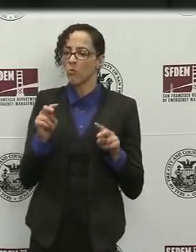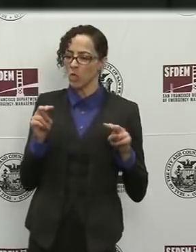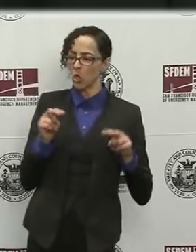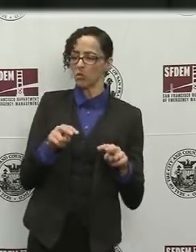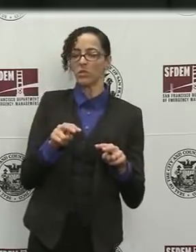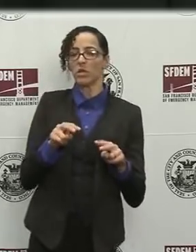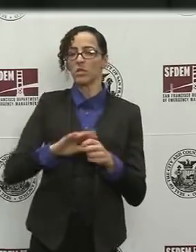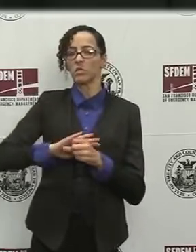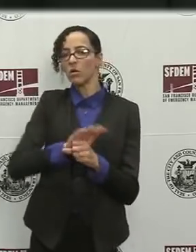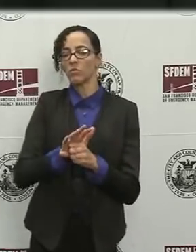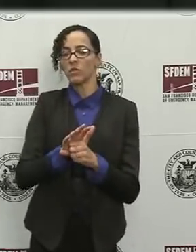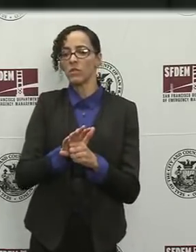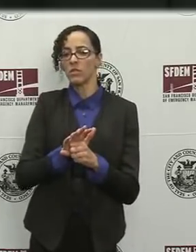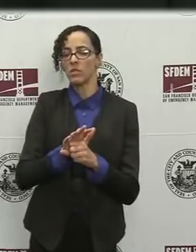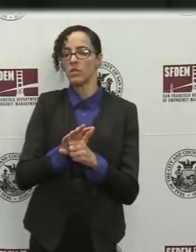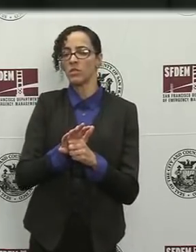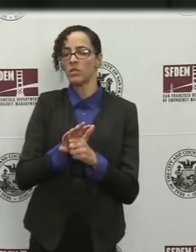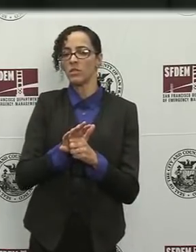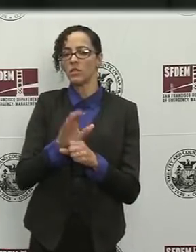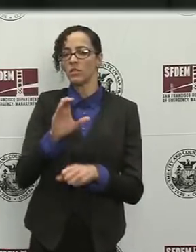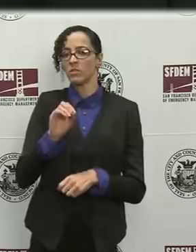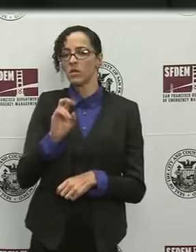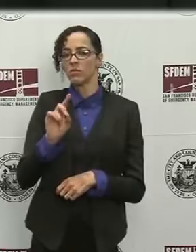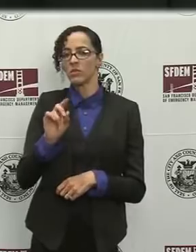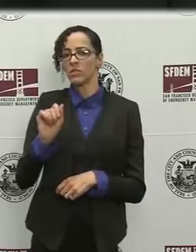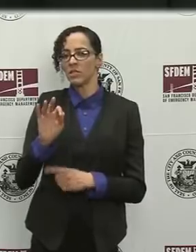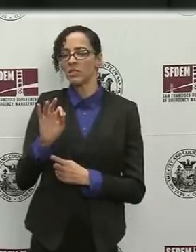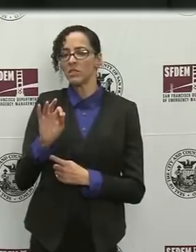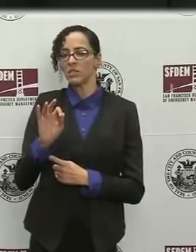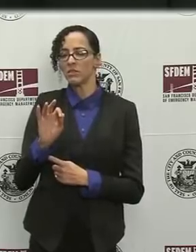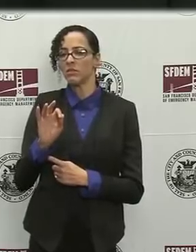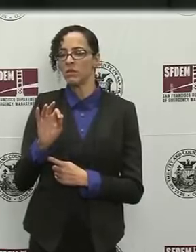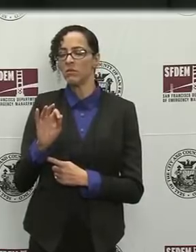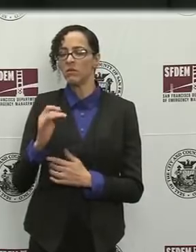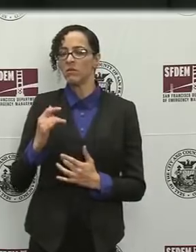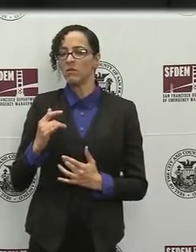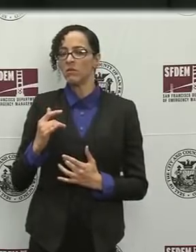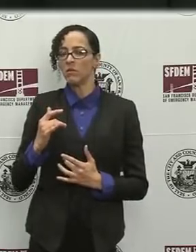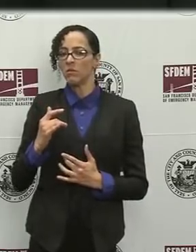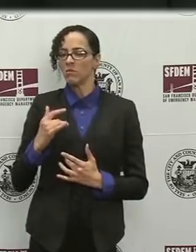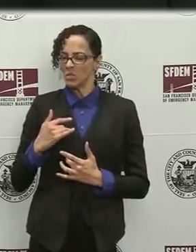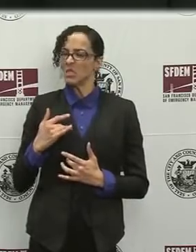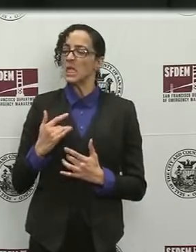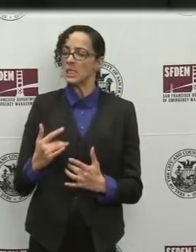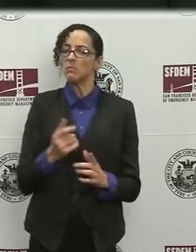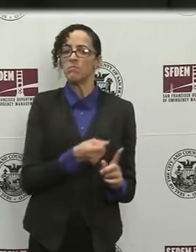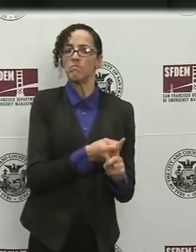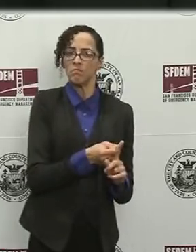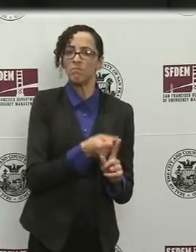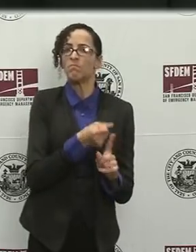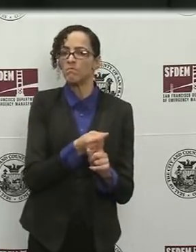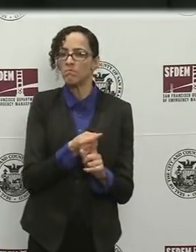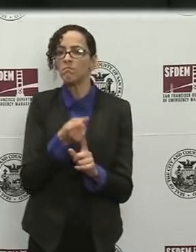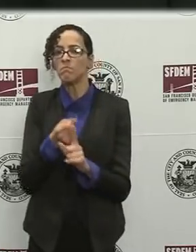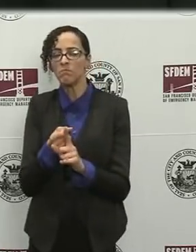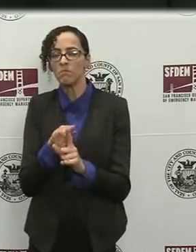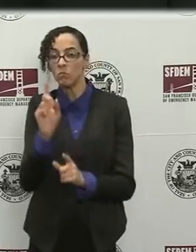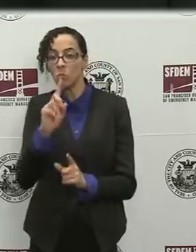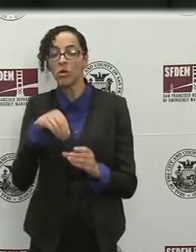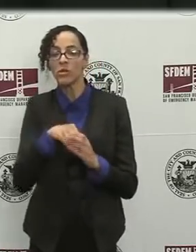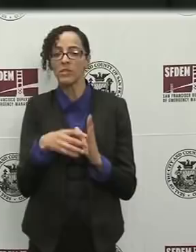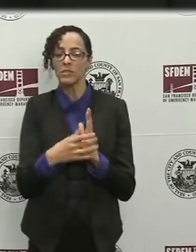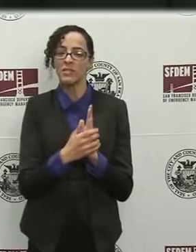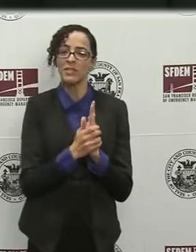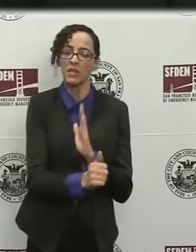COVID-19 has generally been introduced into skilled nursing facilities and other similar facilities across